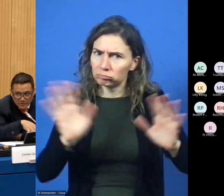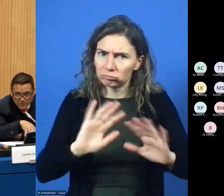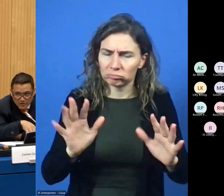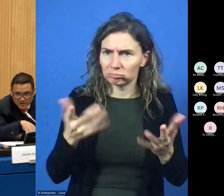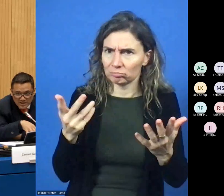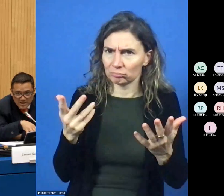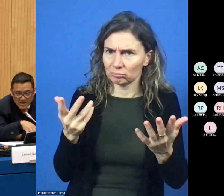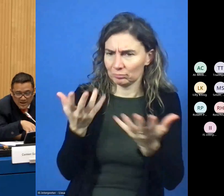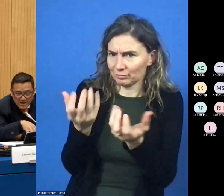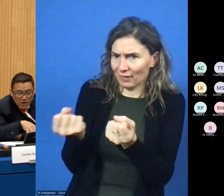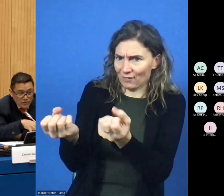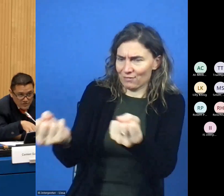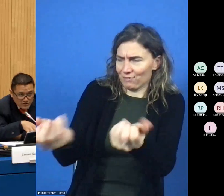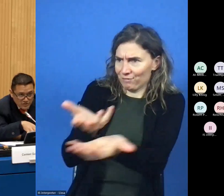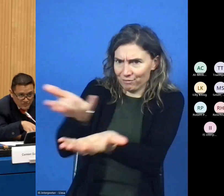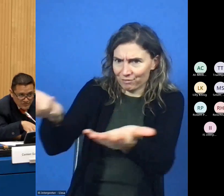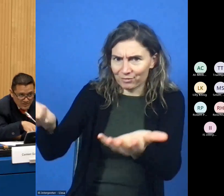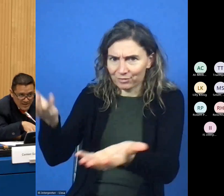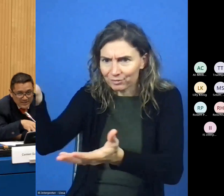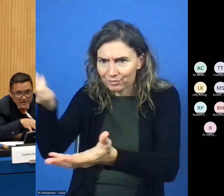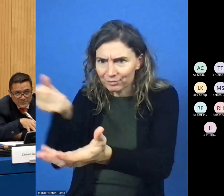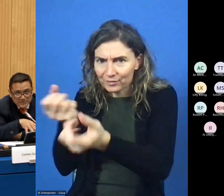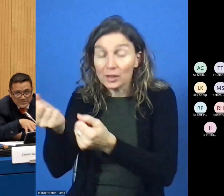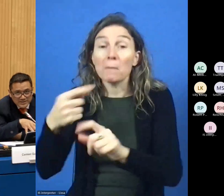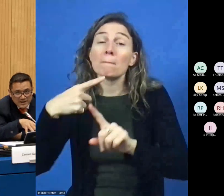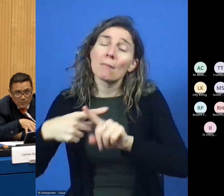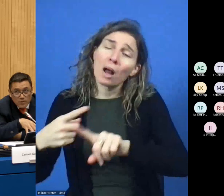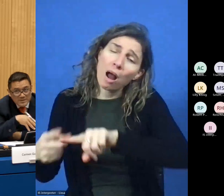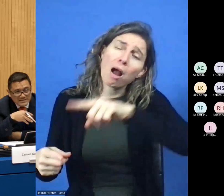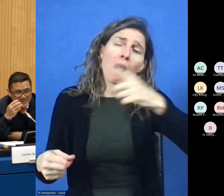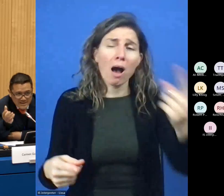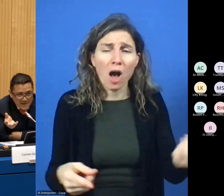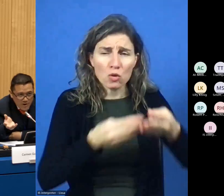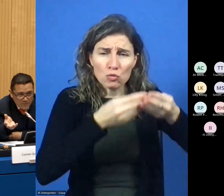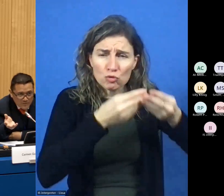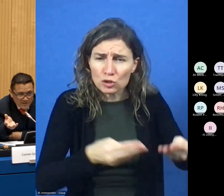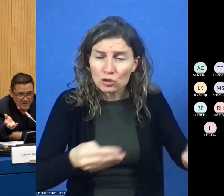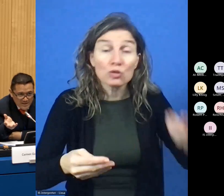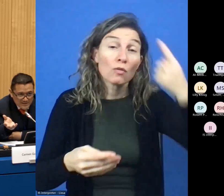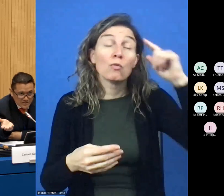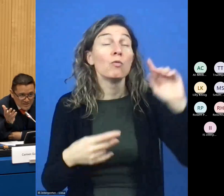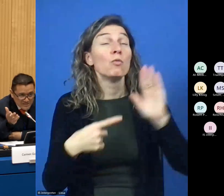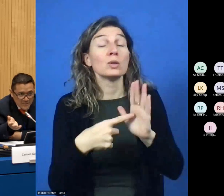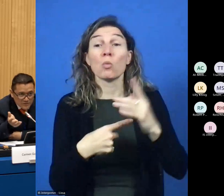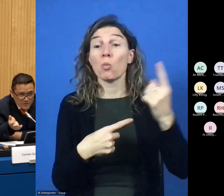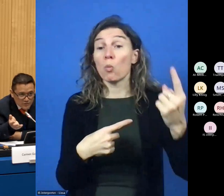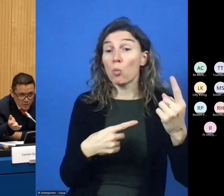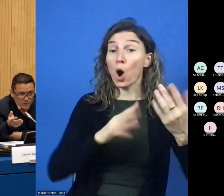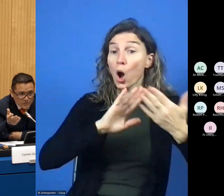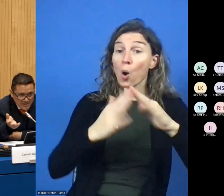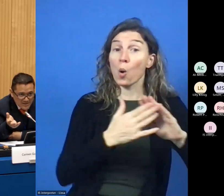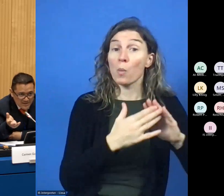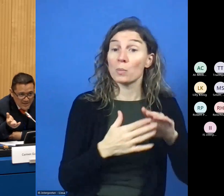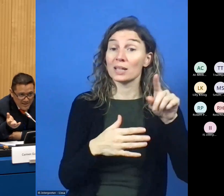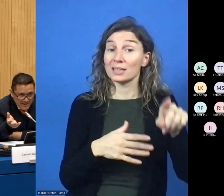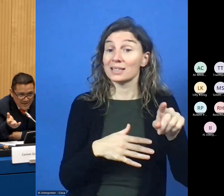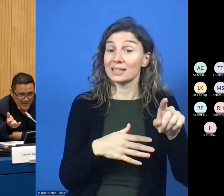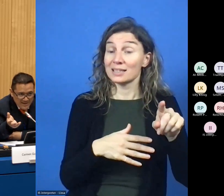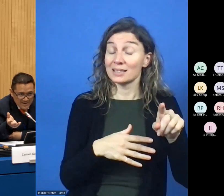the community other resources, like there is a woman singing in one community, so she is coming to school to